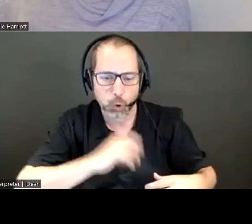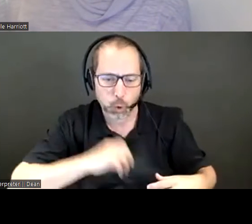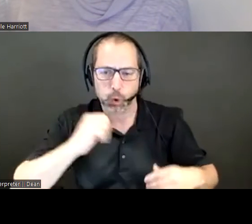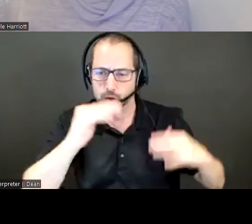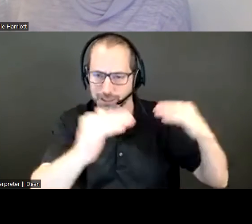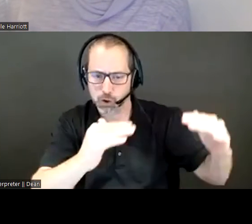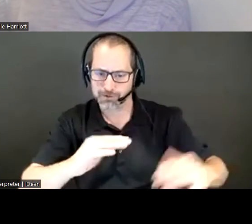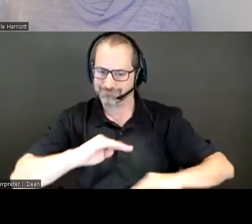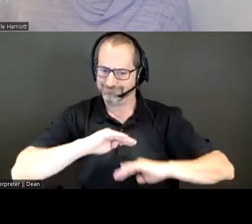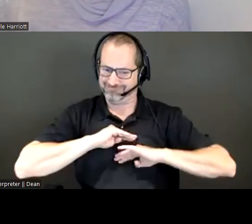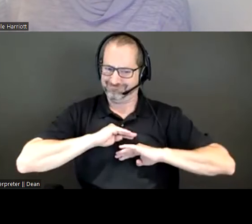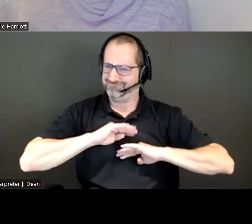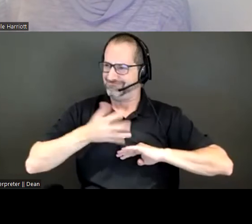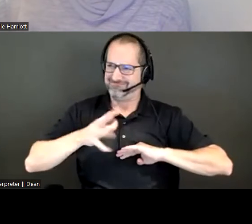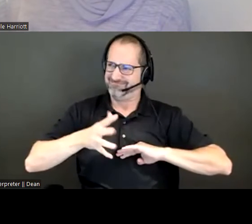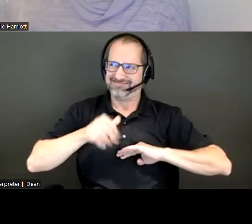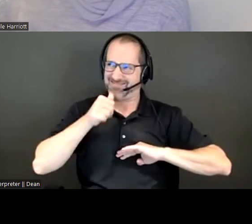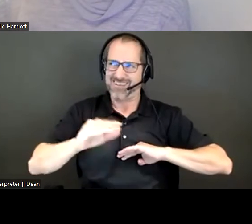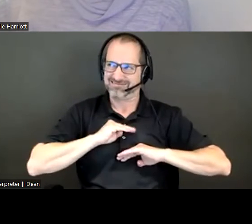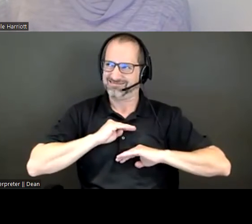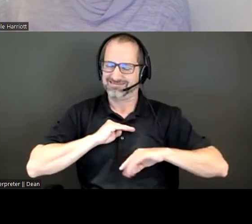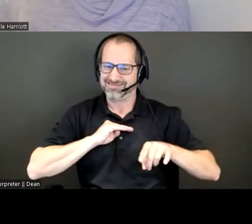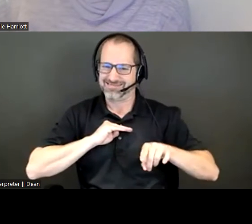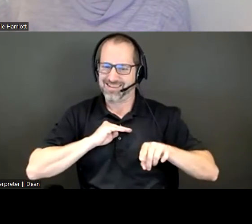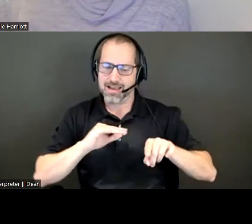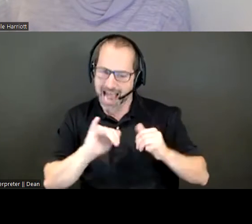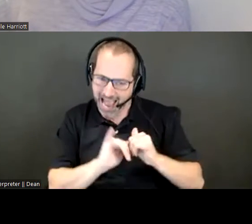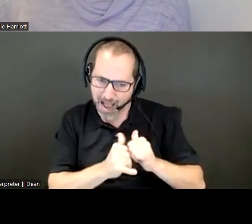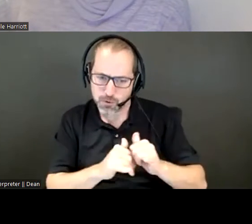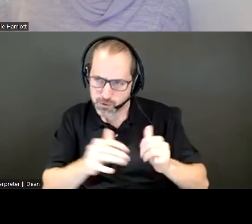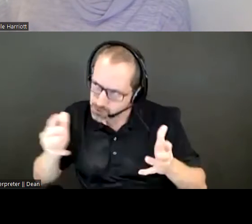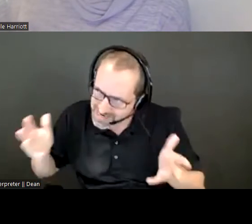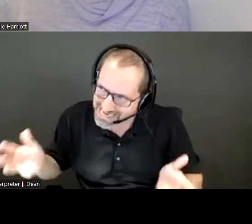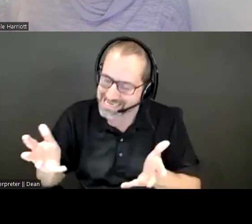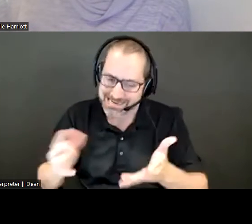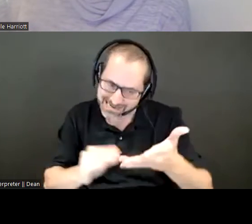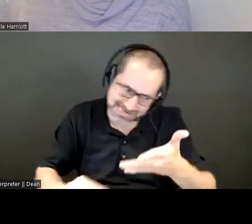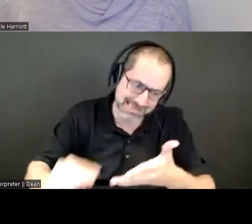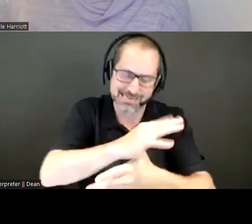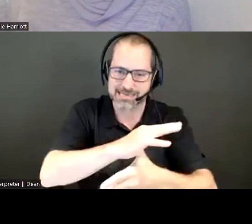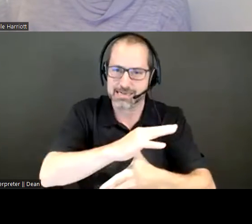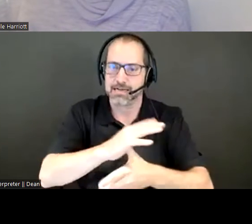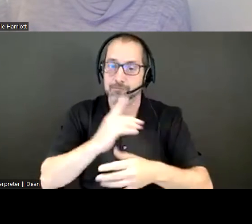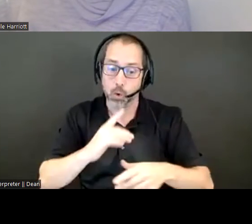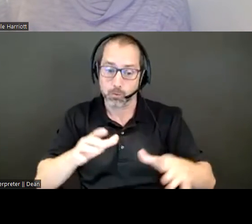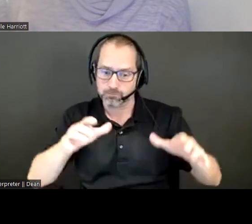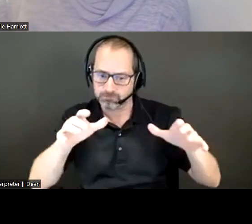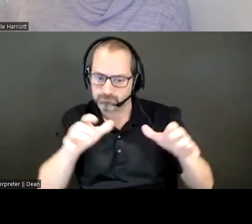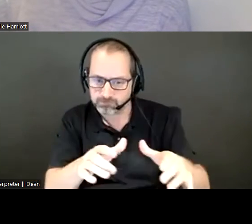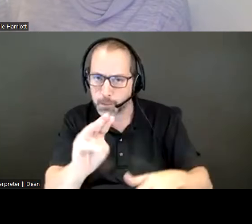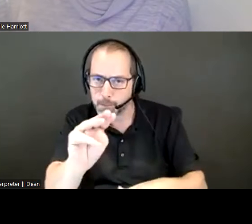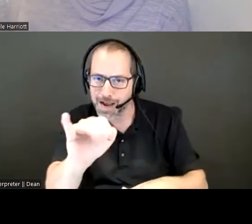you help push that to the front, especially for those who are members of minorities? How do you